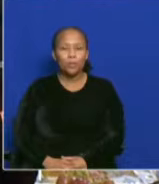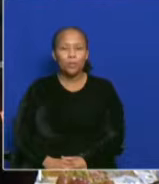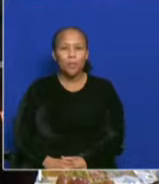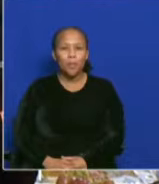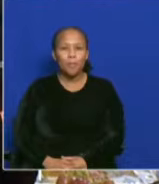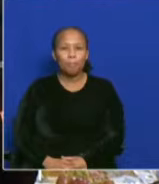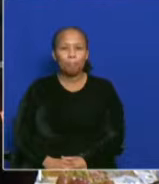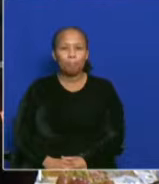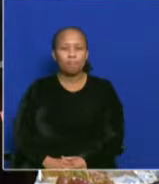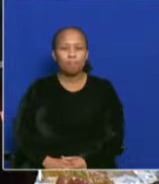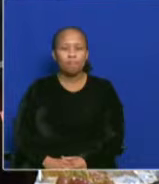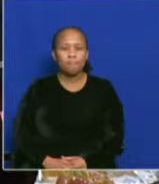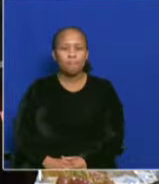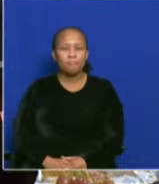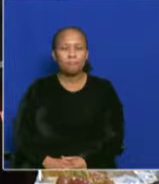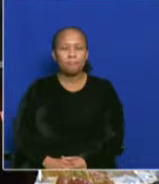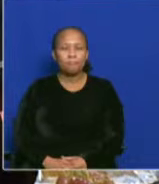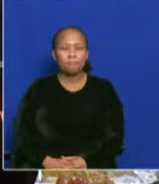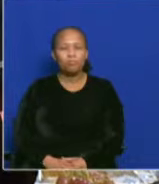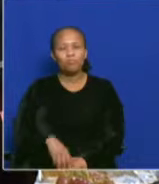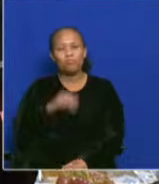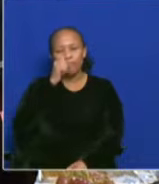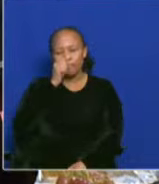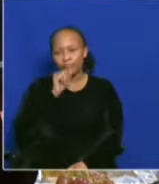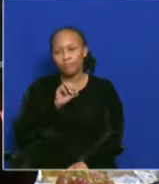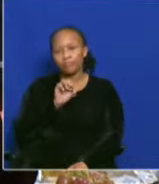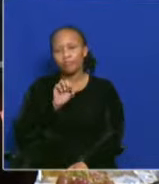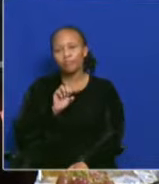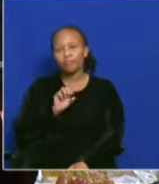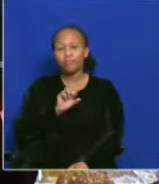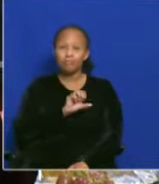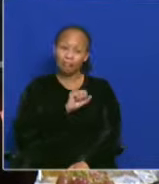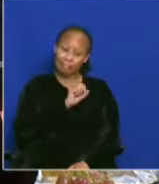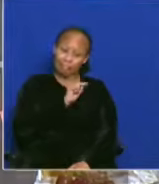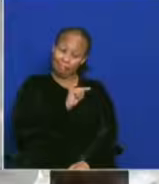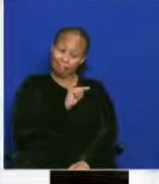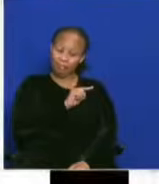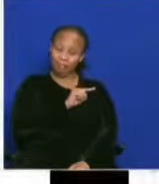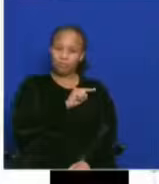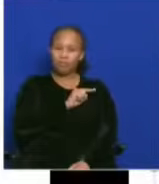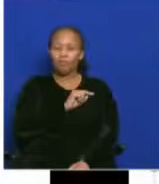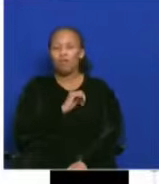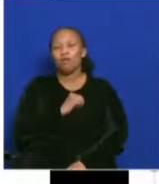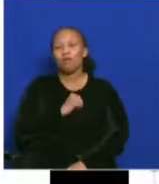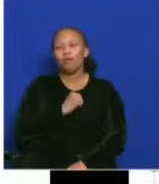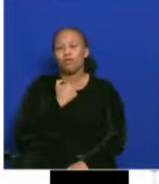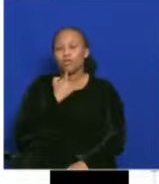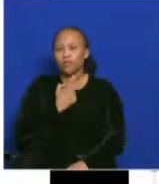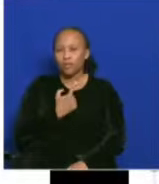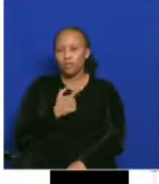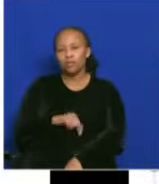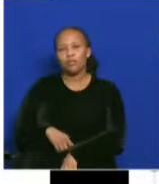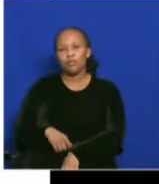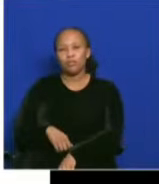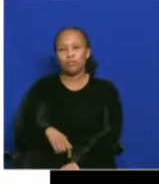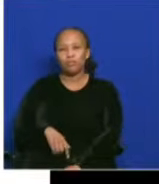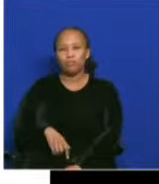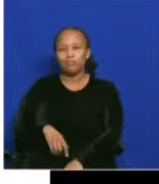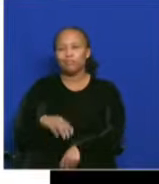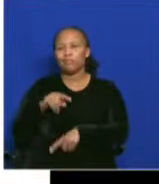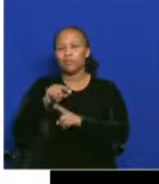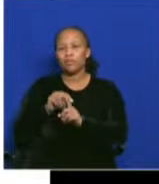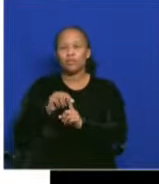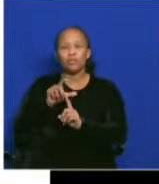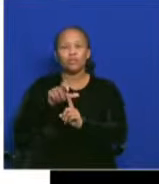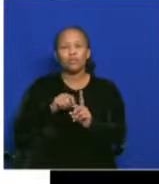Where Mr. Sayed at the top of the page says, what time is the pilot seeing the guys from MTN?